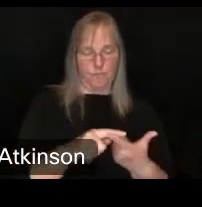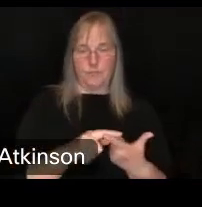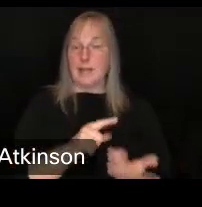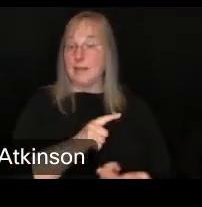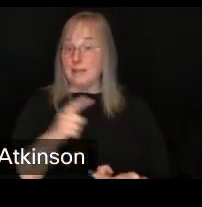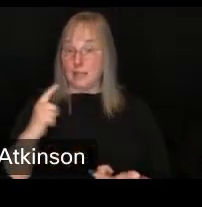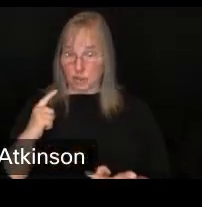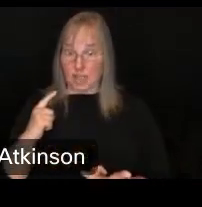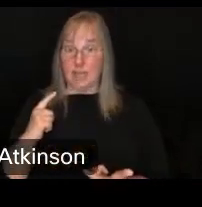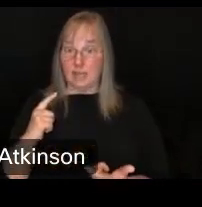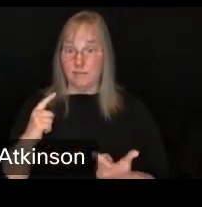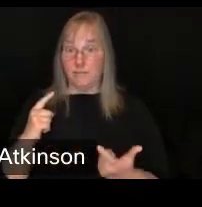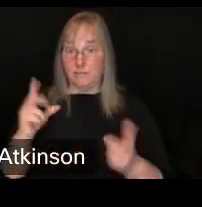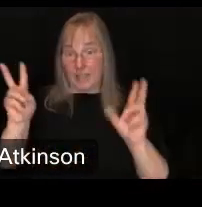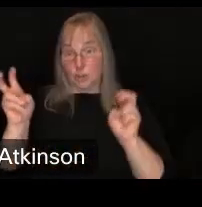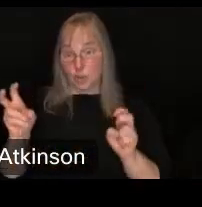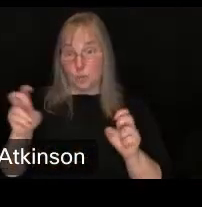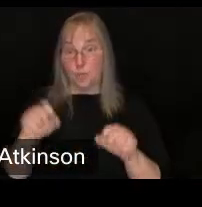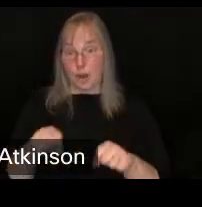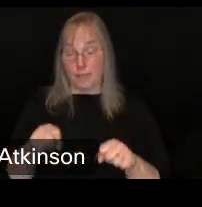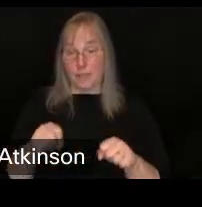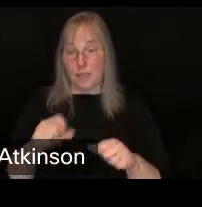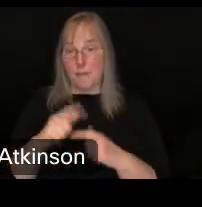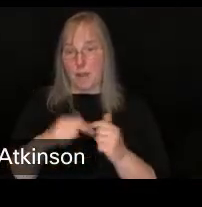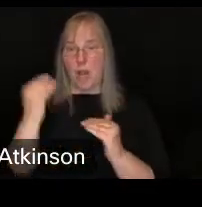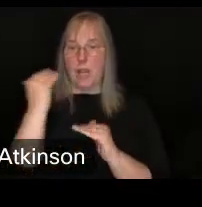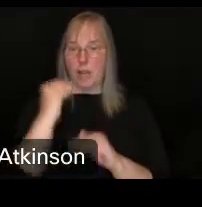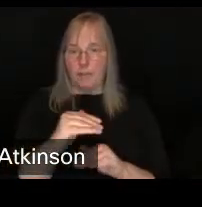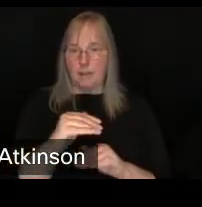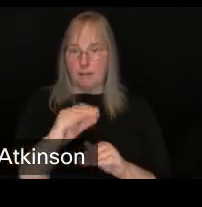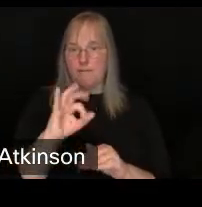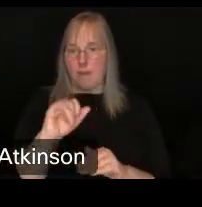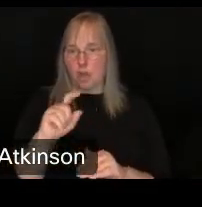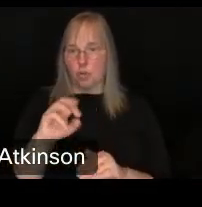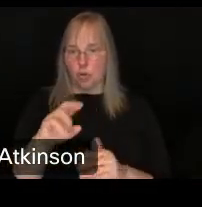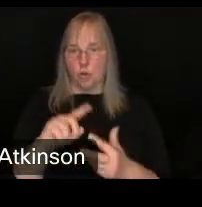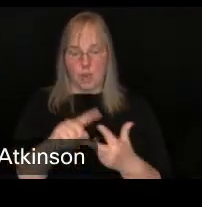issue, probably, about the limiting factor. There's also the